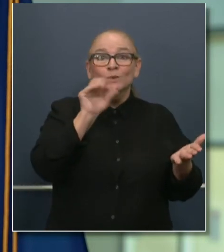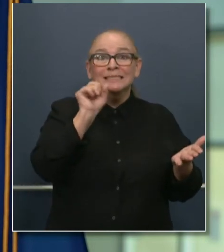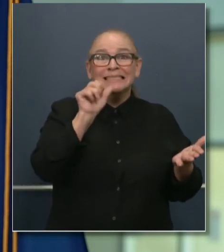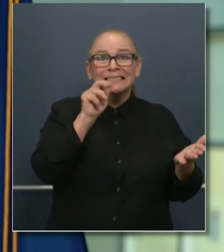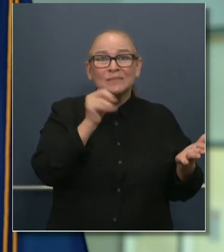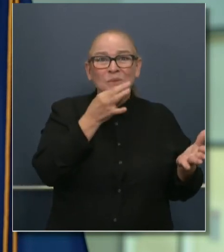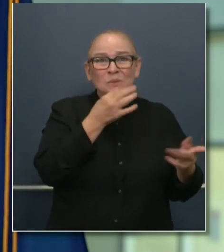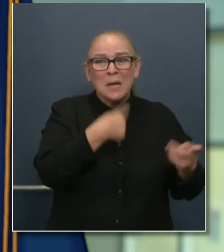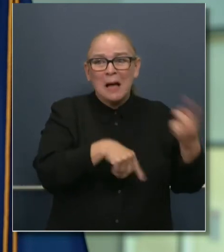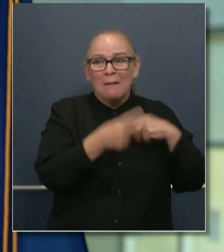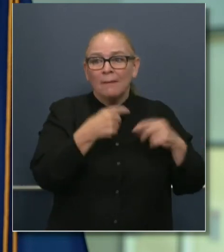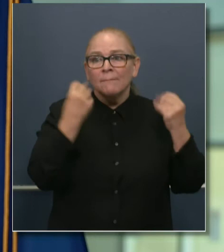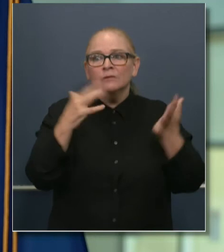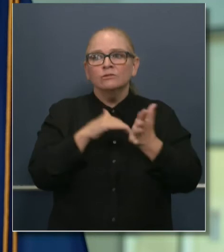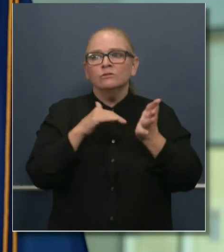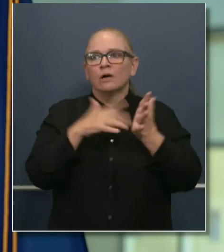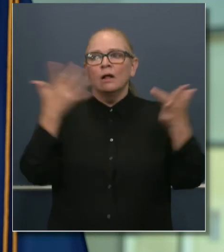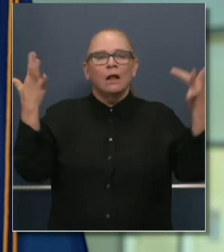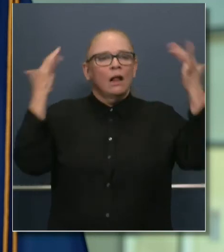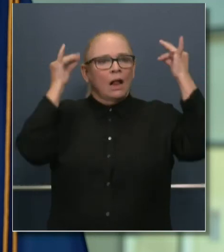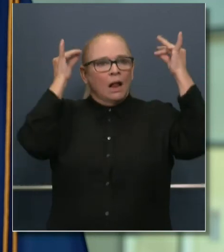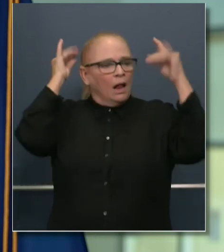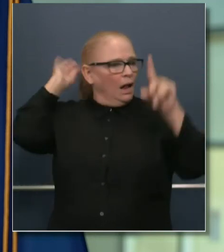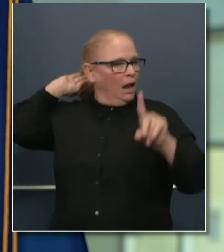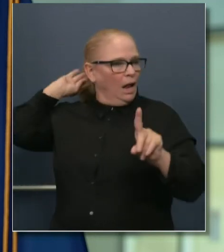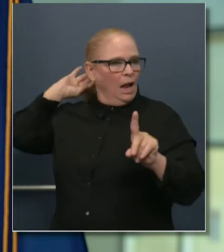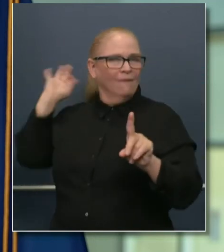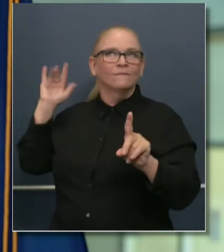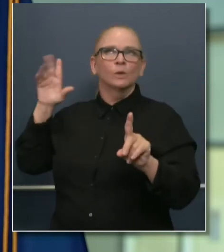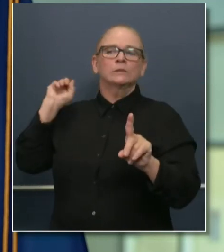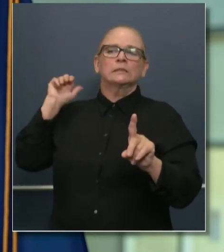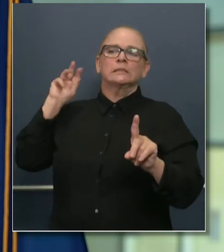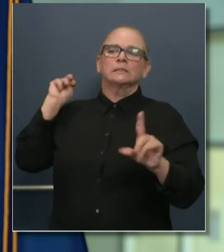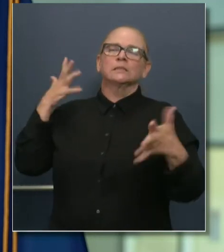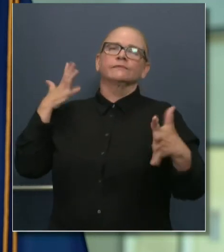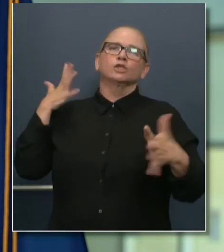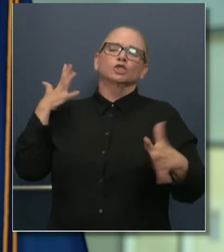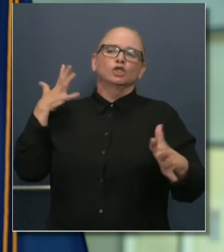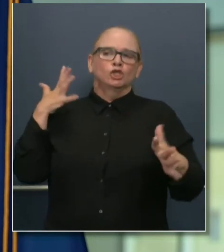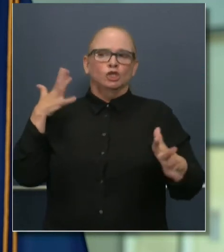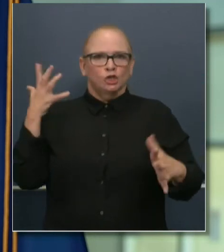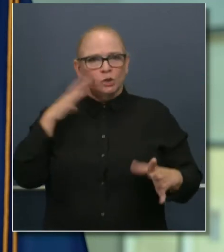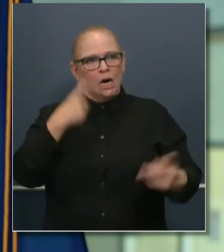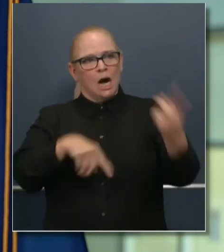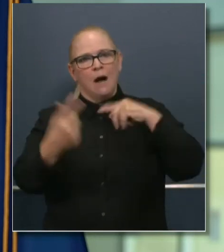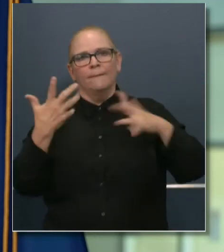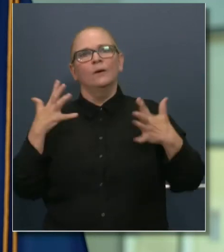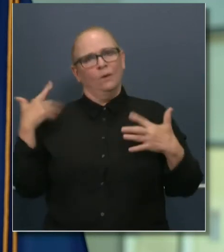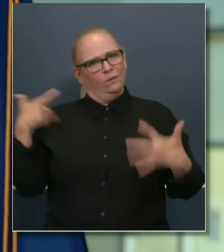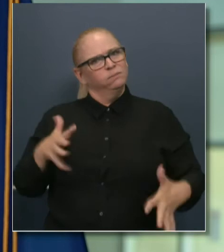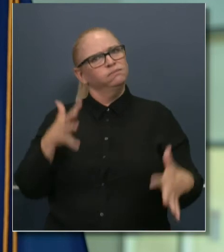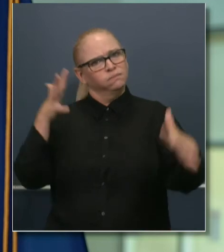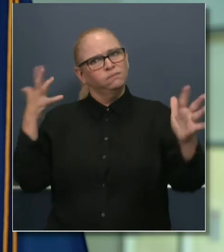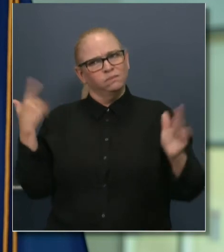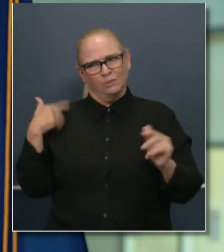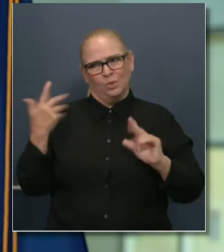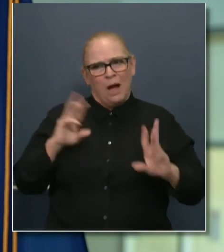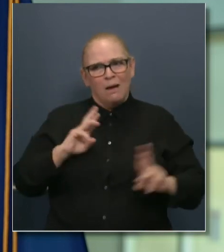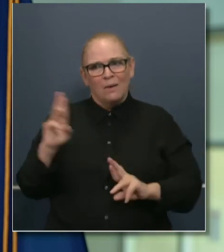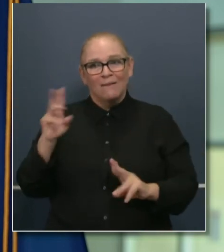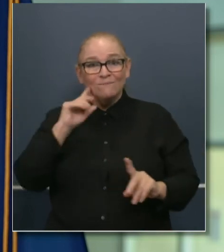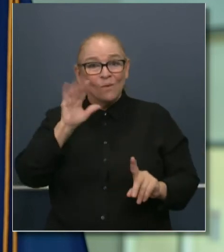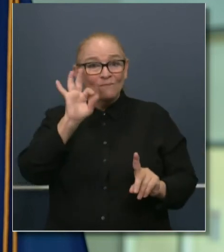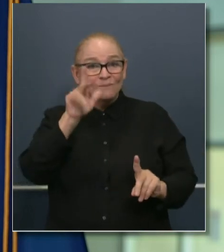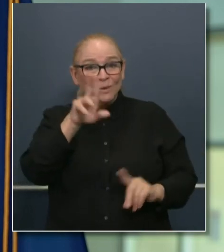across the state are thinking about the upcoming flu season as we prepare to have flu vaccines made available in a